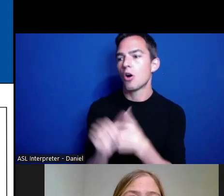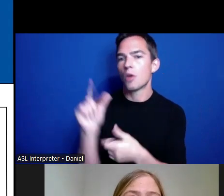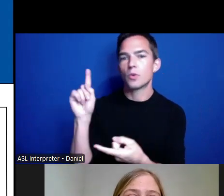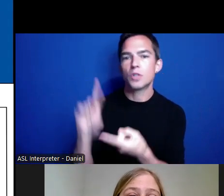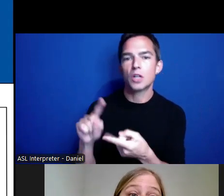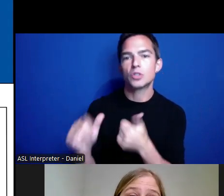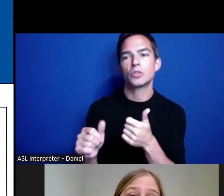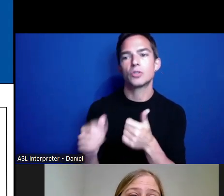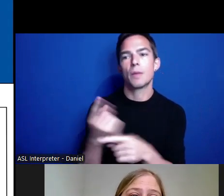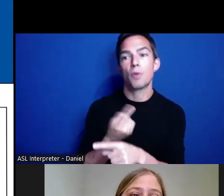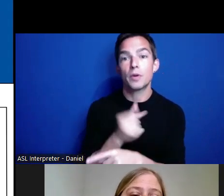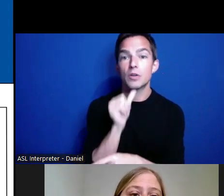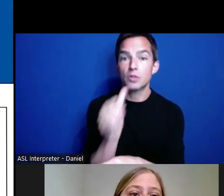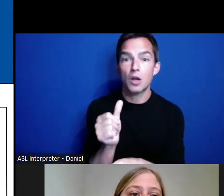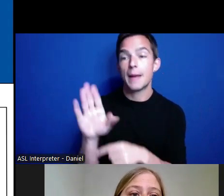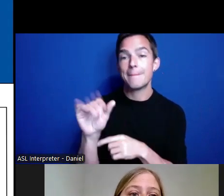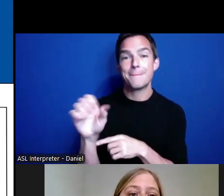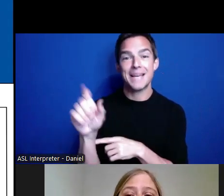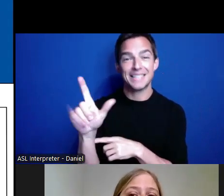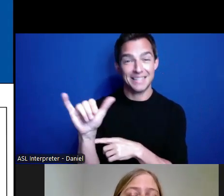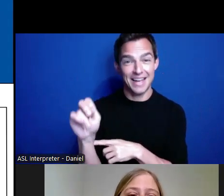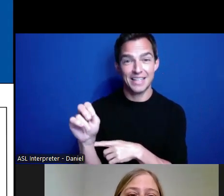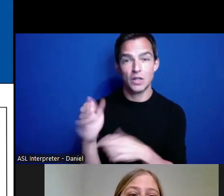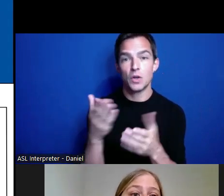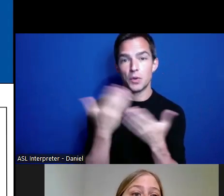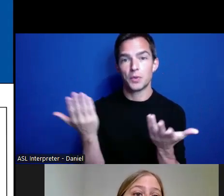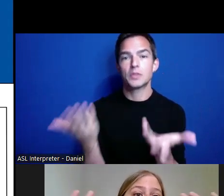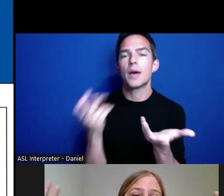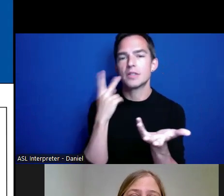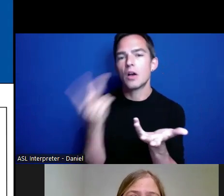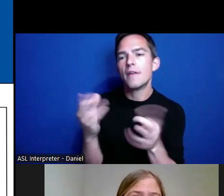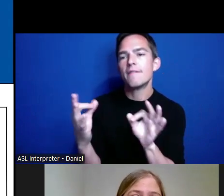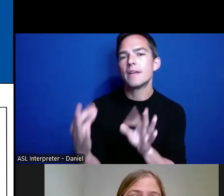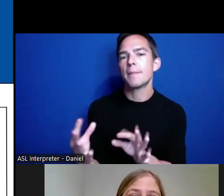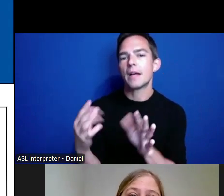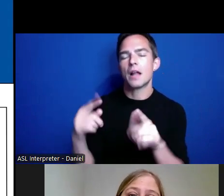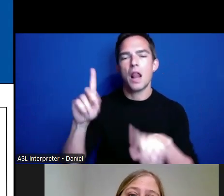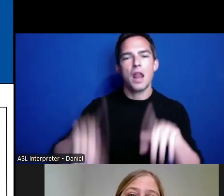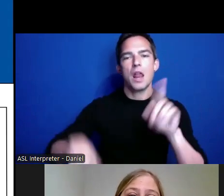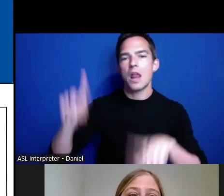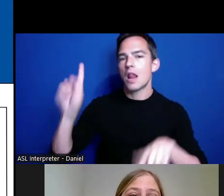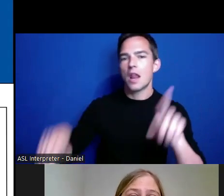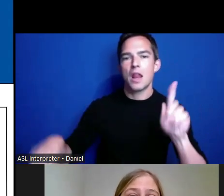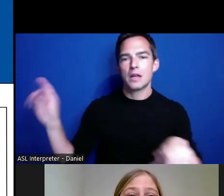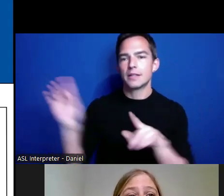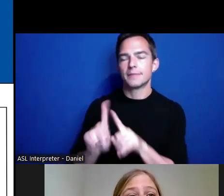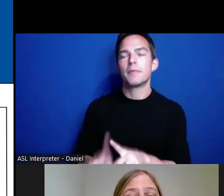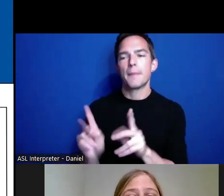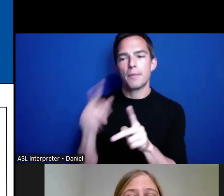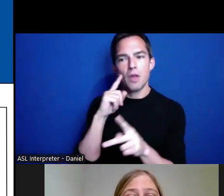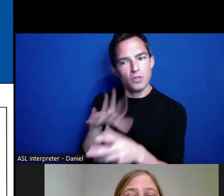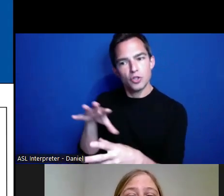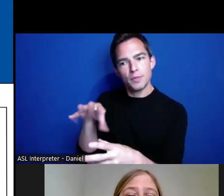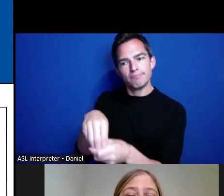appropriate baseline for folks. And so that I saw feedback all over this space in terms of where people felt they should be in their